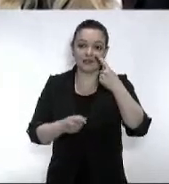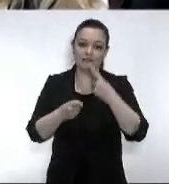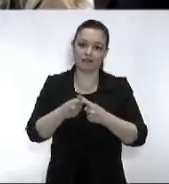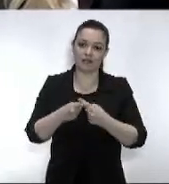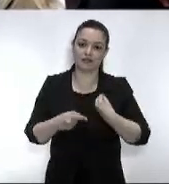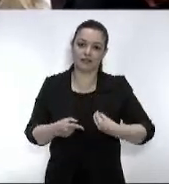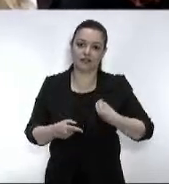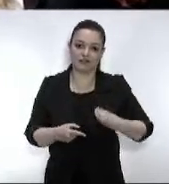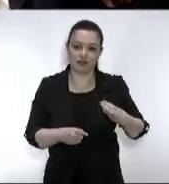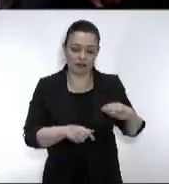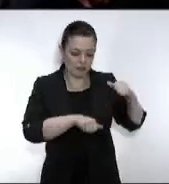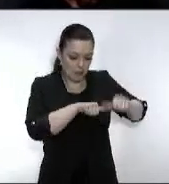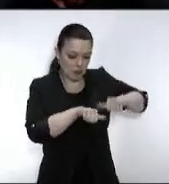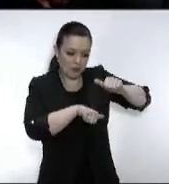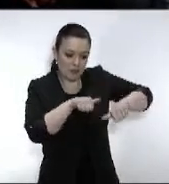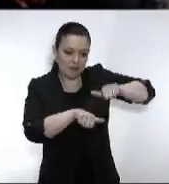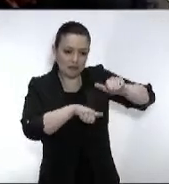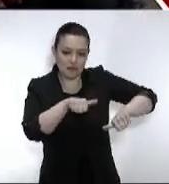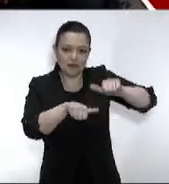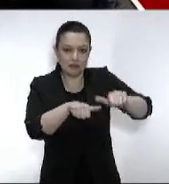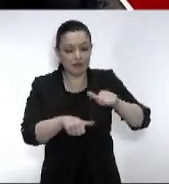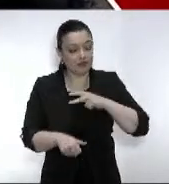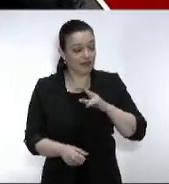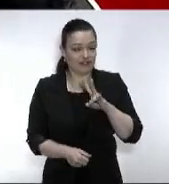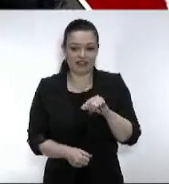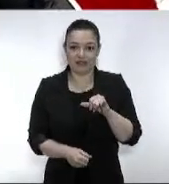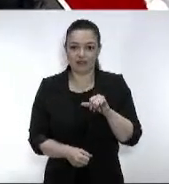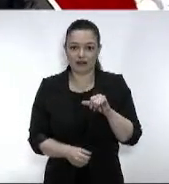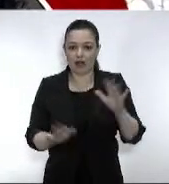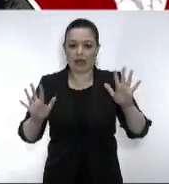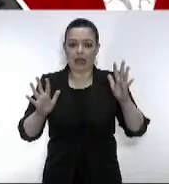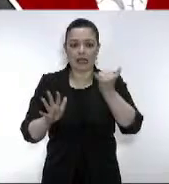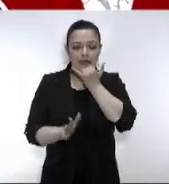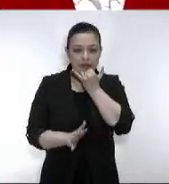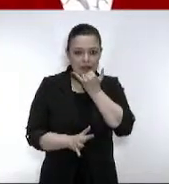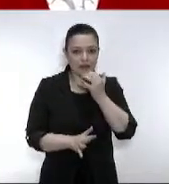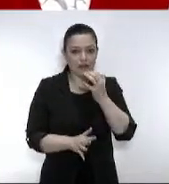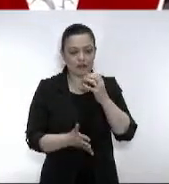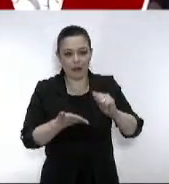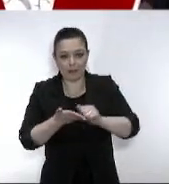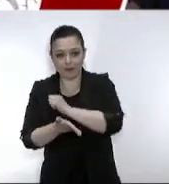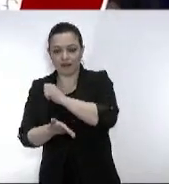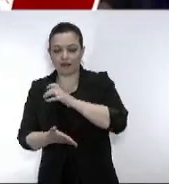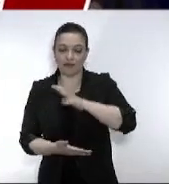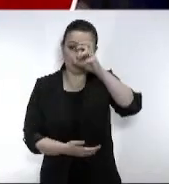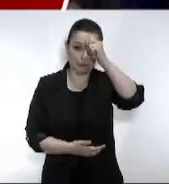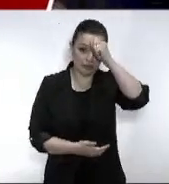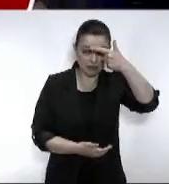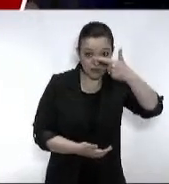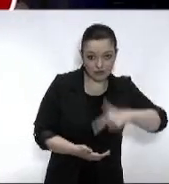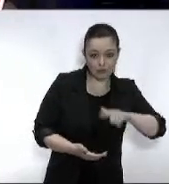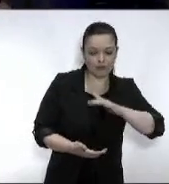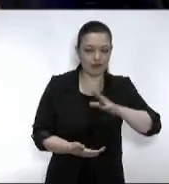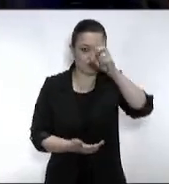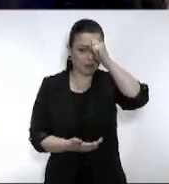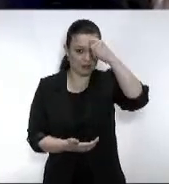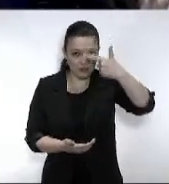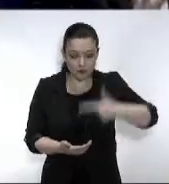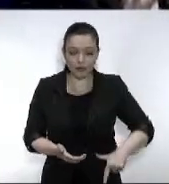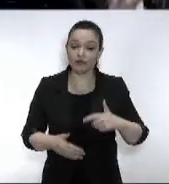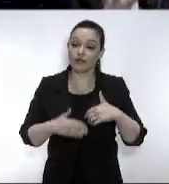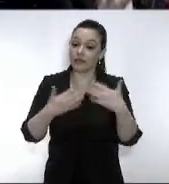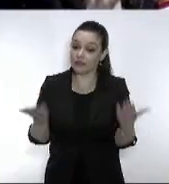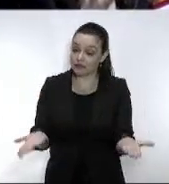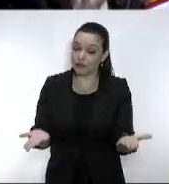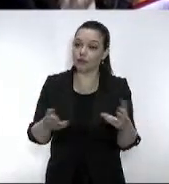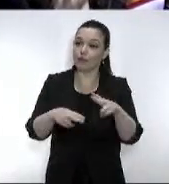cycles. So in your life, so you in your lifetime, you will learn and learn again with a good frequency. And that's the